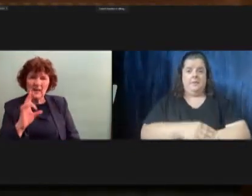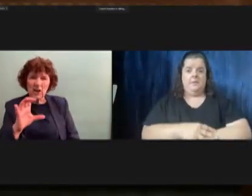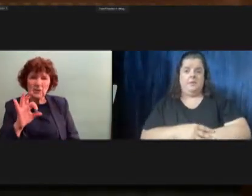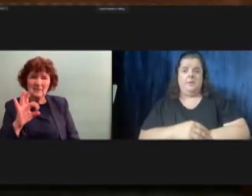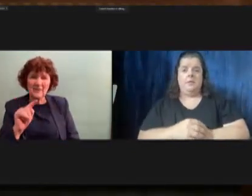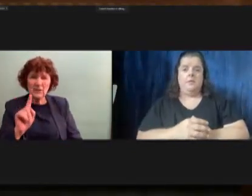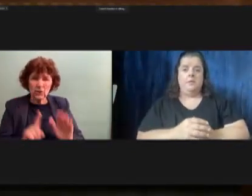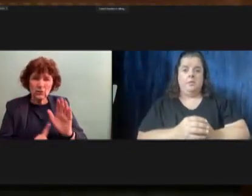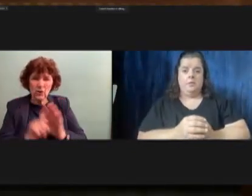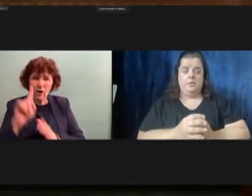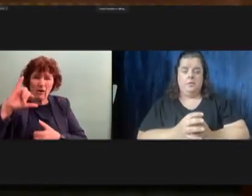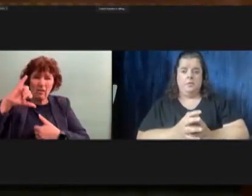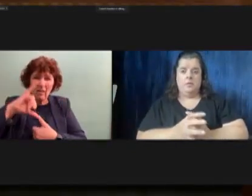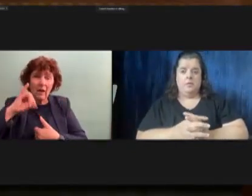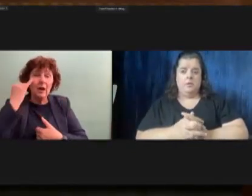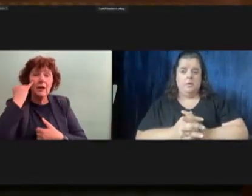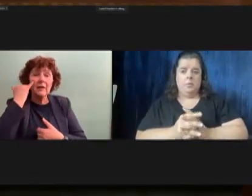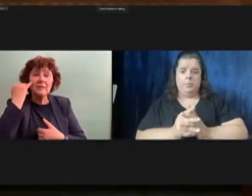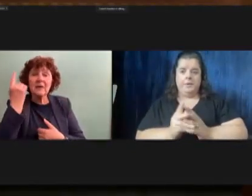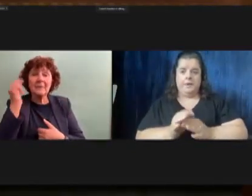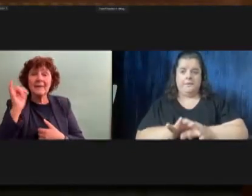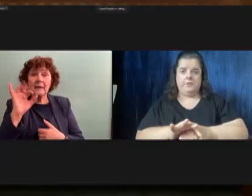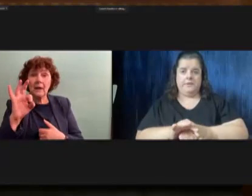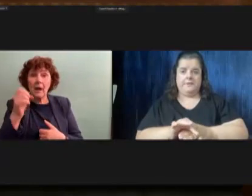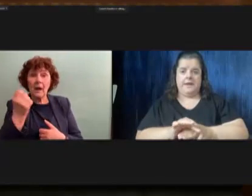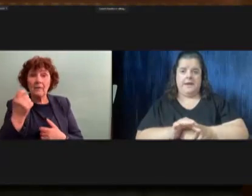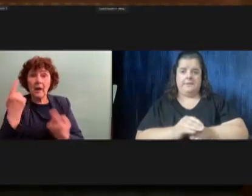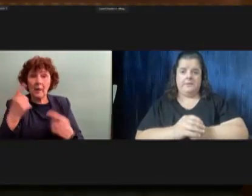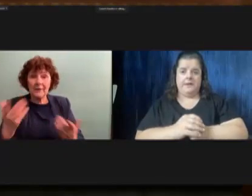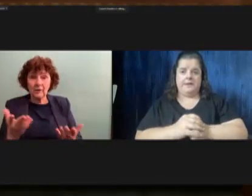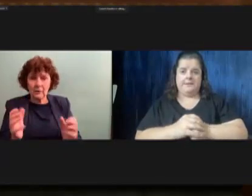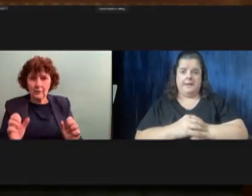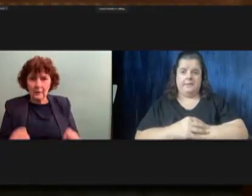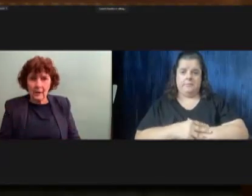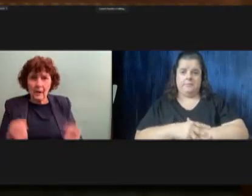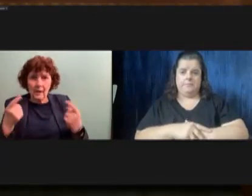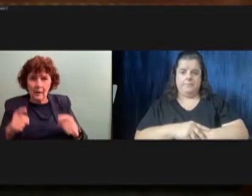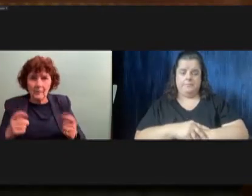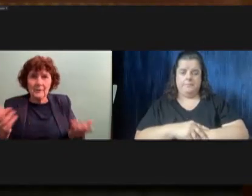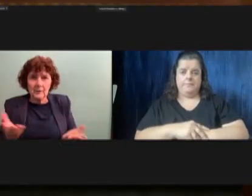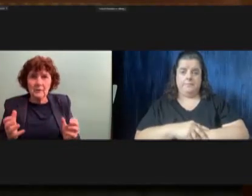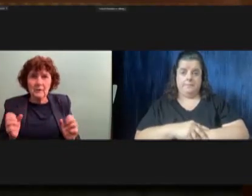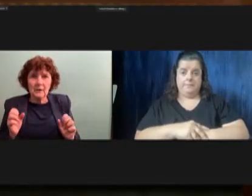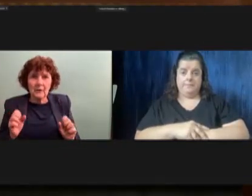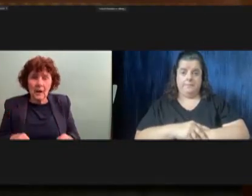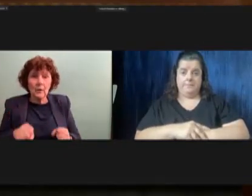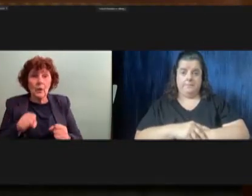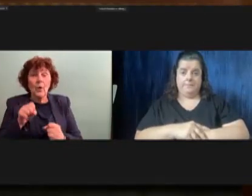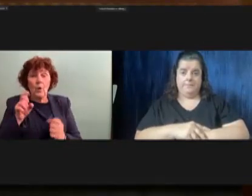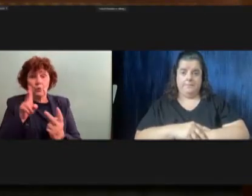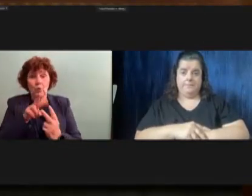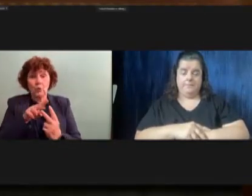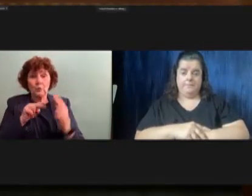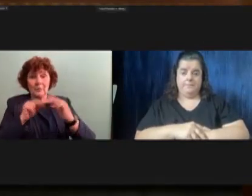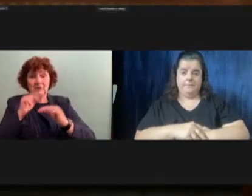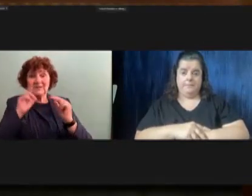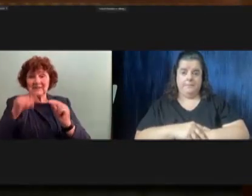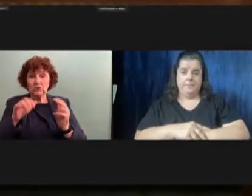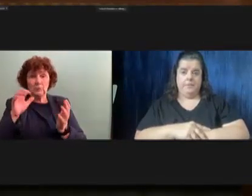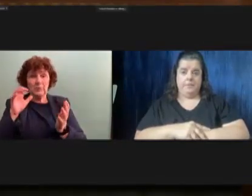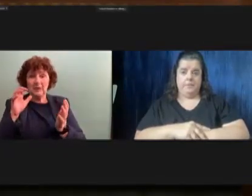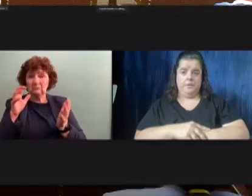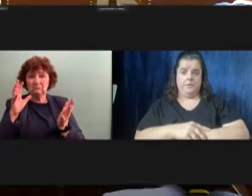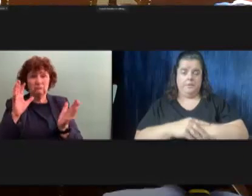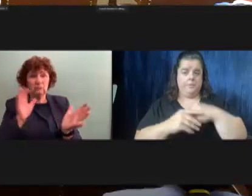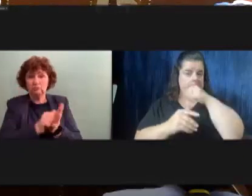something happened like 9/11 happened here? It can happen here. Those buildings need to be removed.